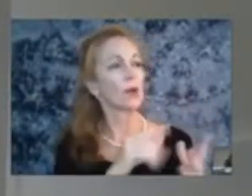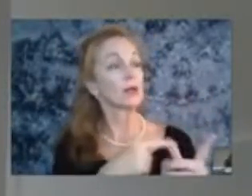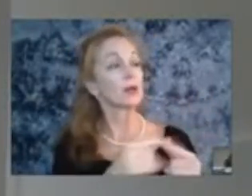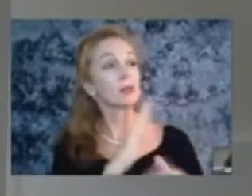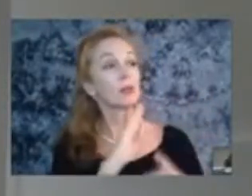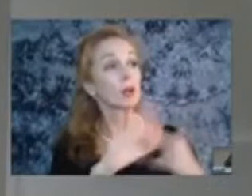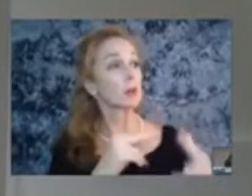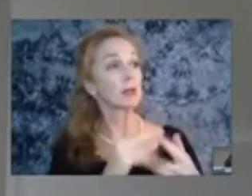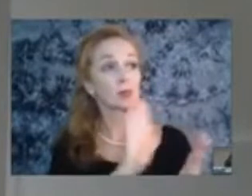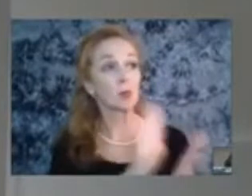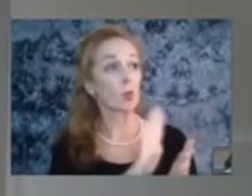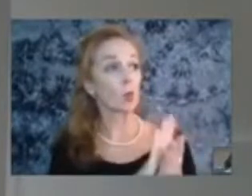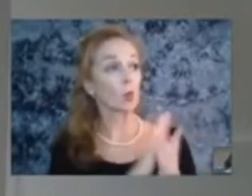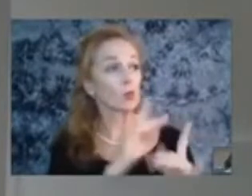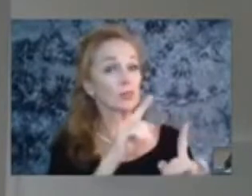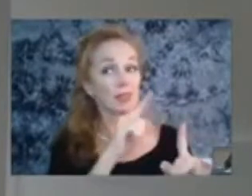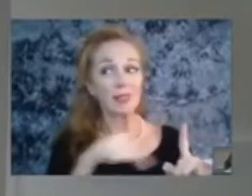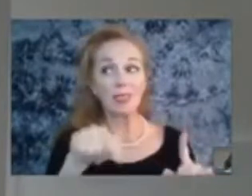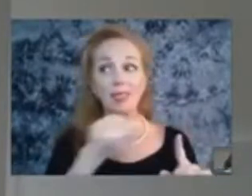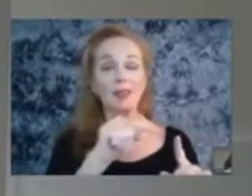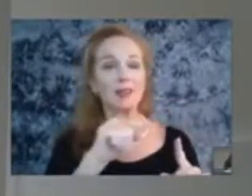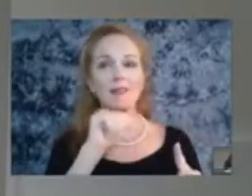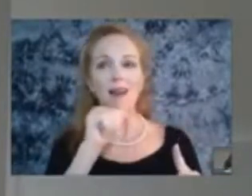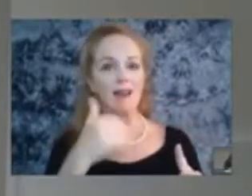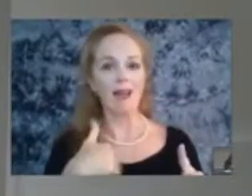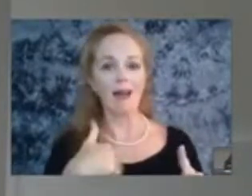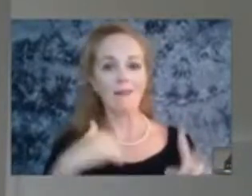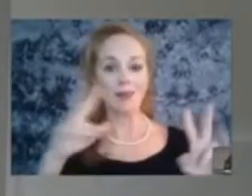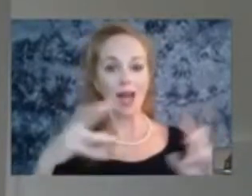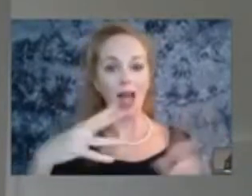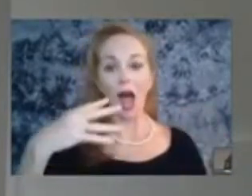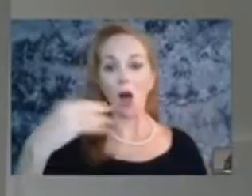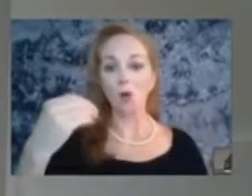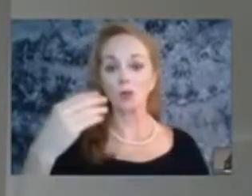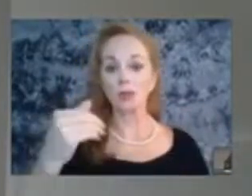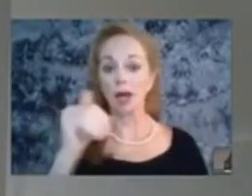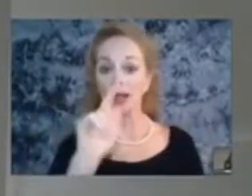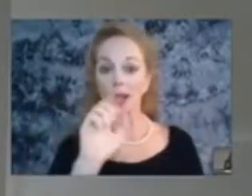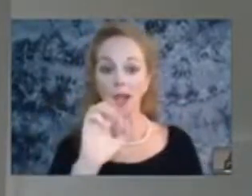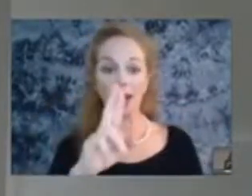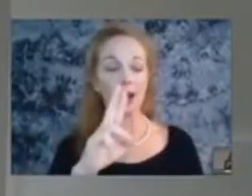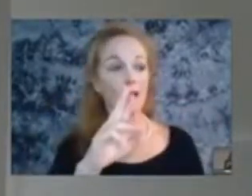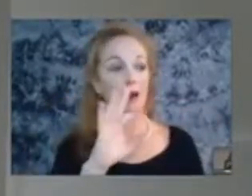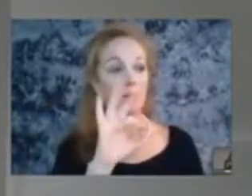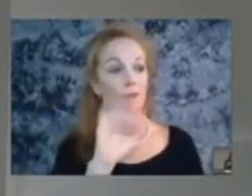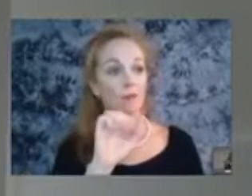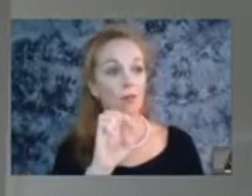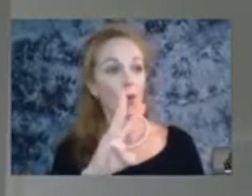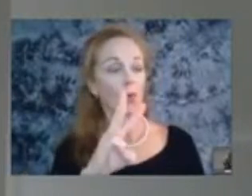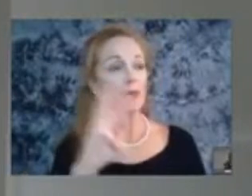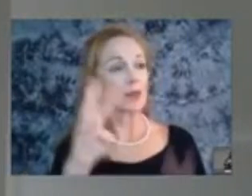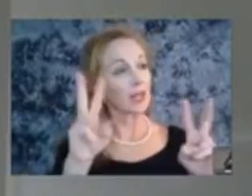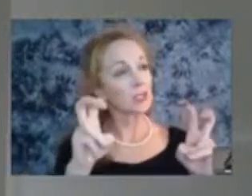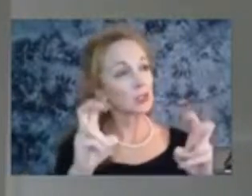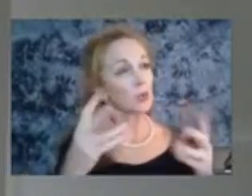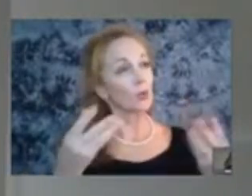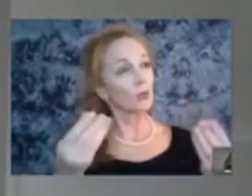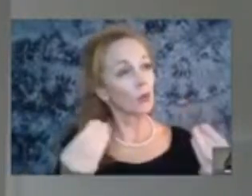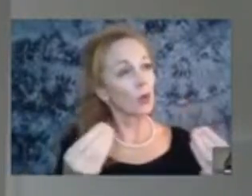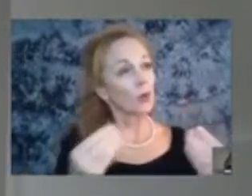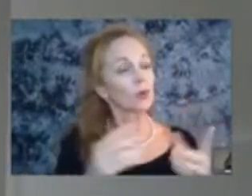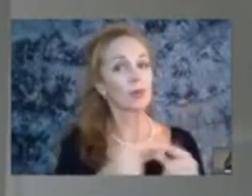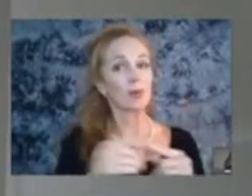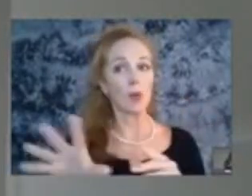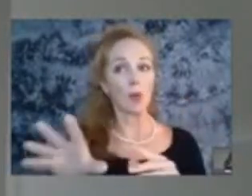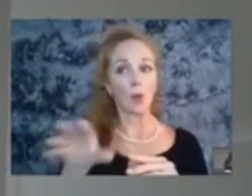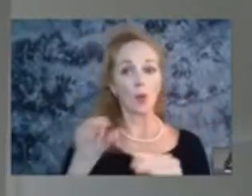not have the outside airflow, having to battle the issue of humidity, because as we're bringing that air in, then